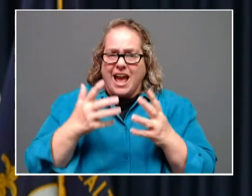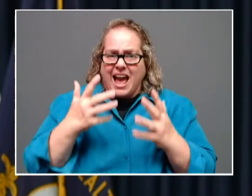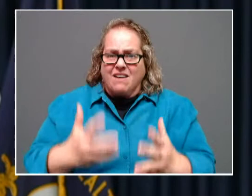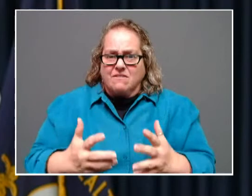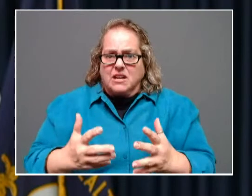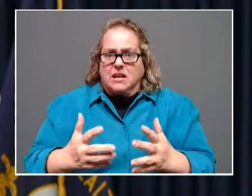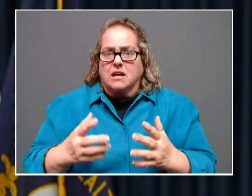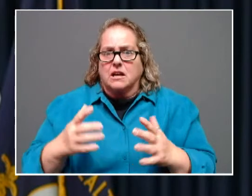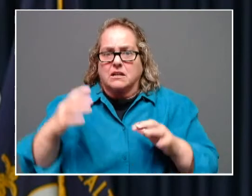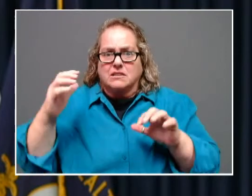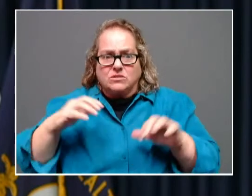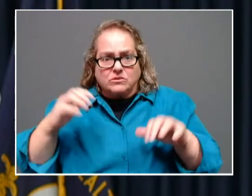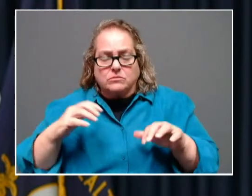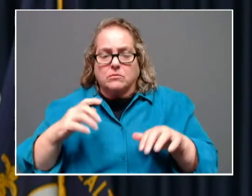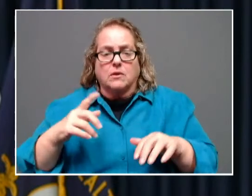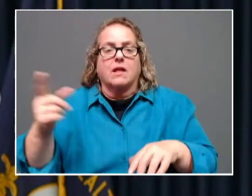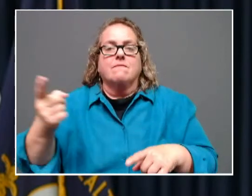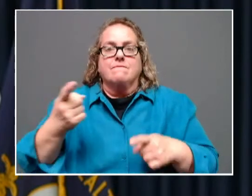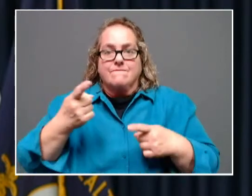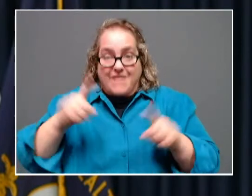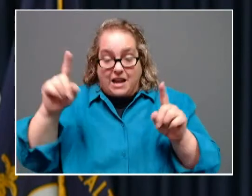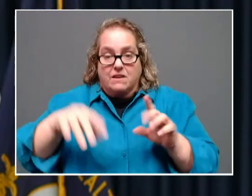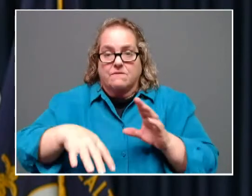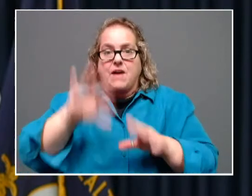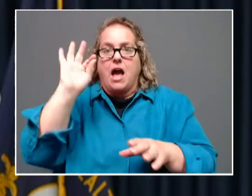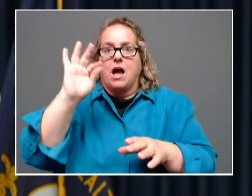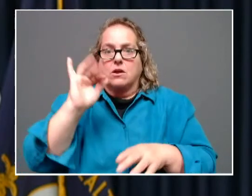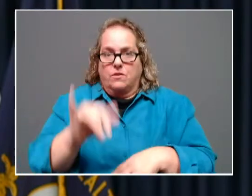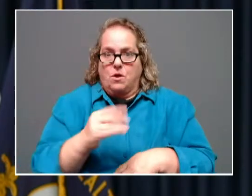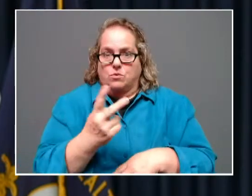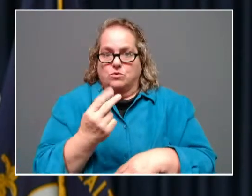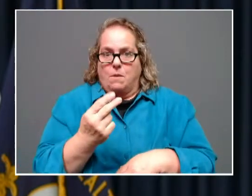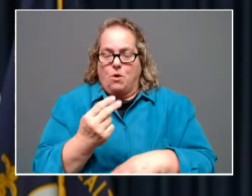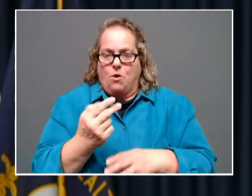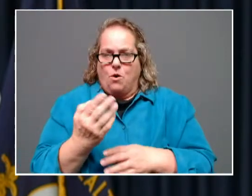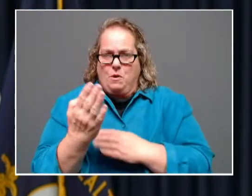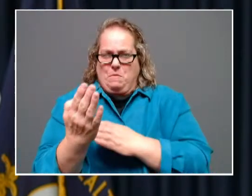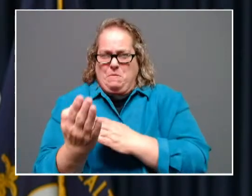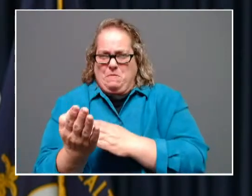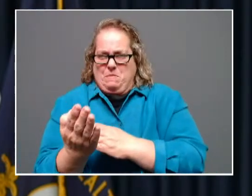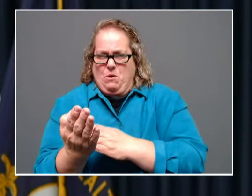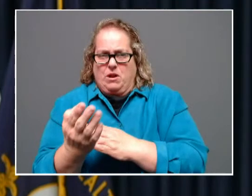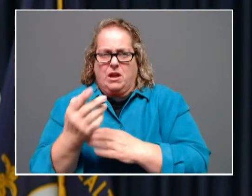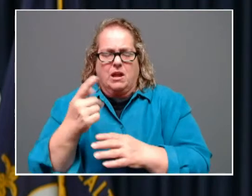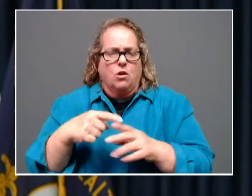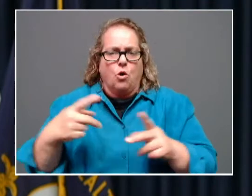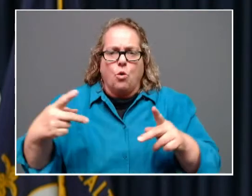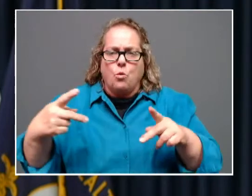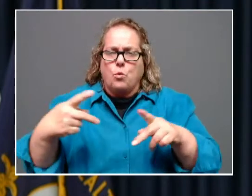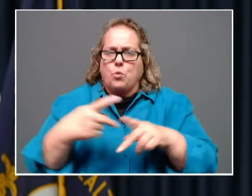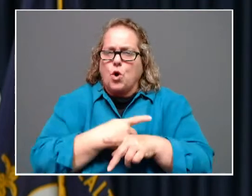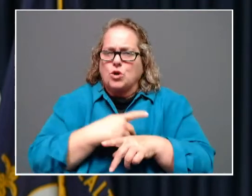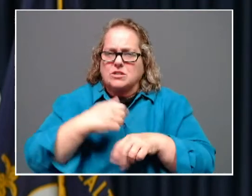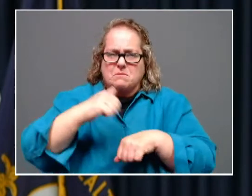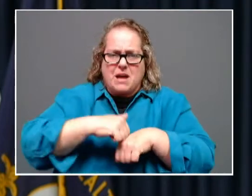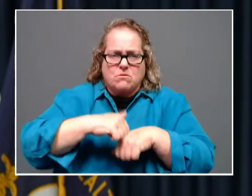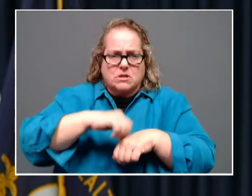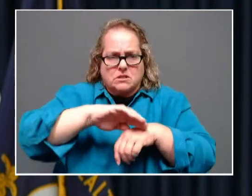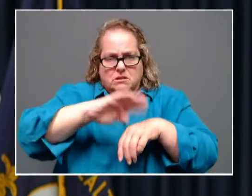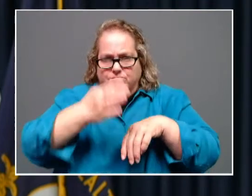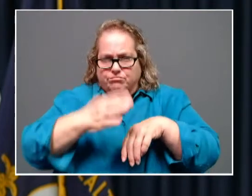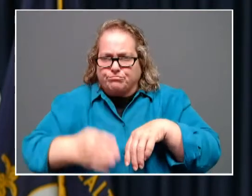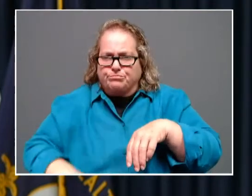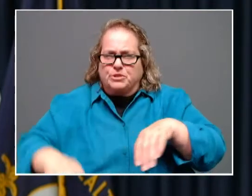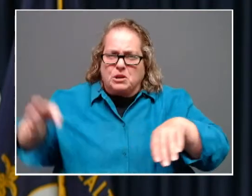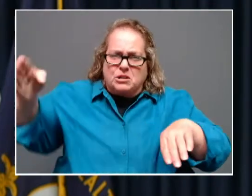teams eventually located the couple mid-morning Tuesday in some of the most rugged terrain that the gorge region has to